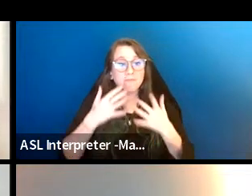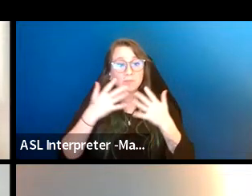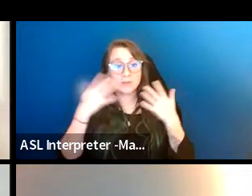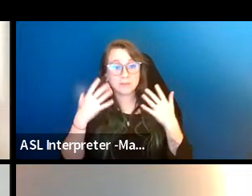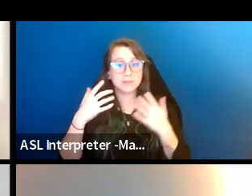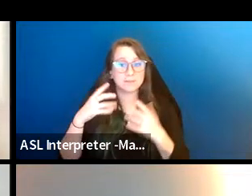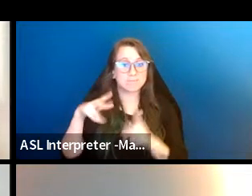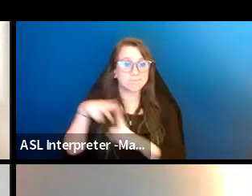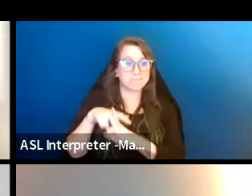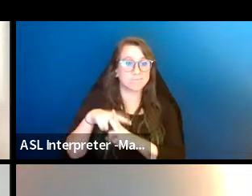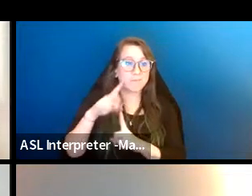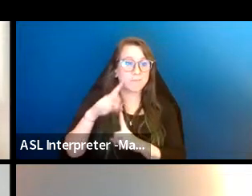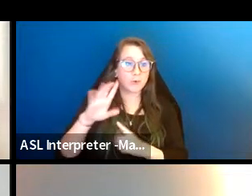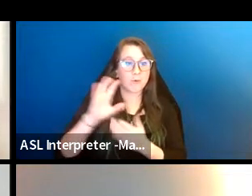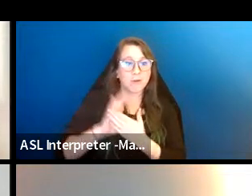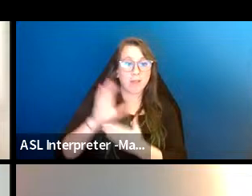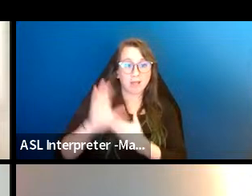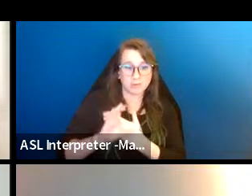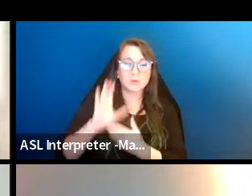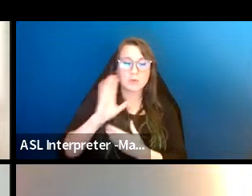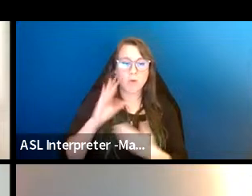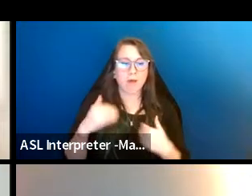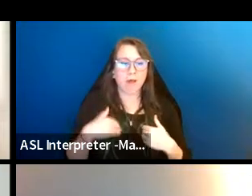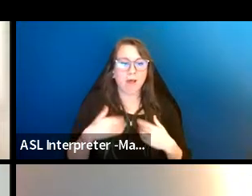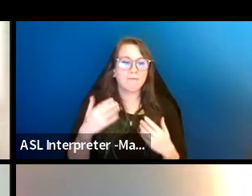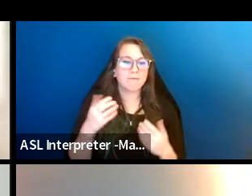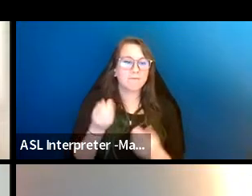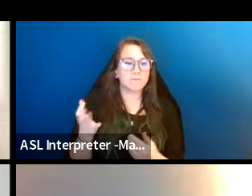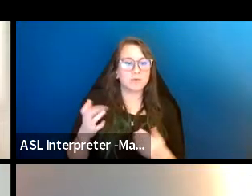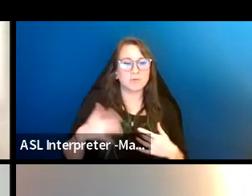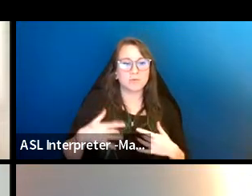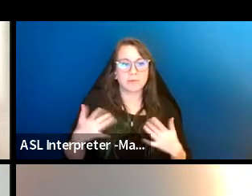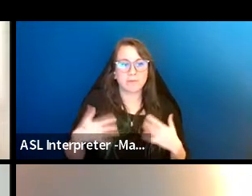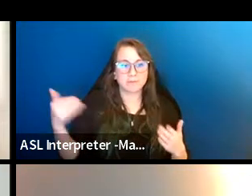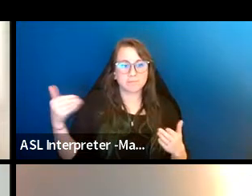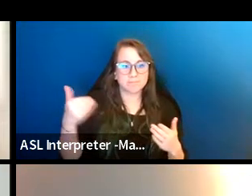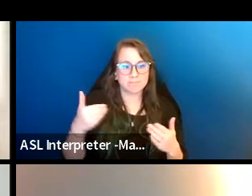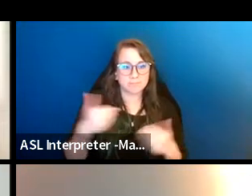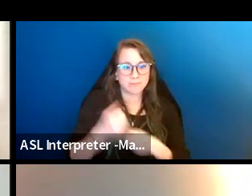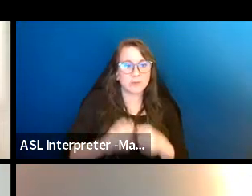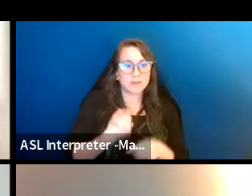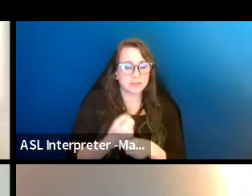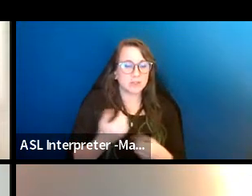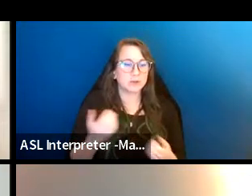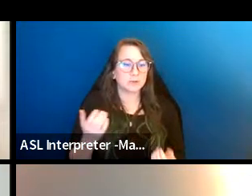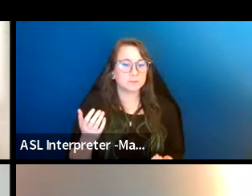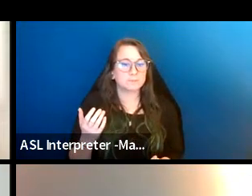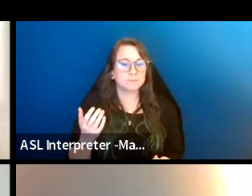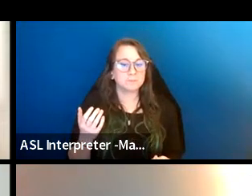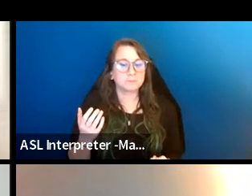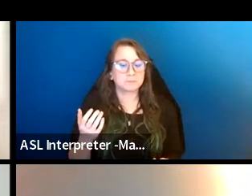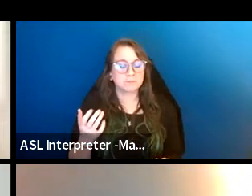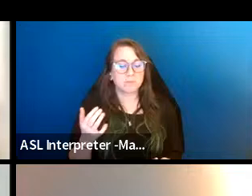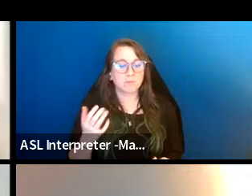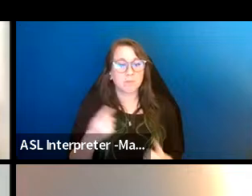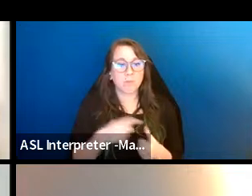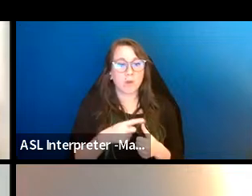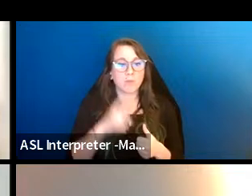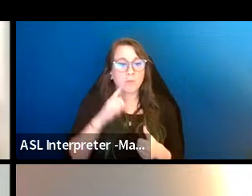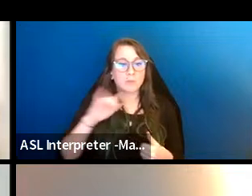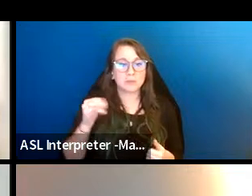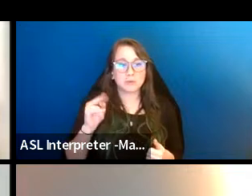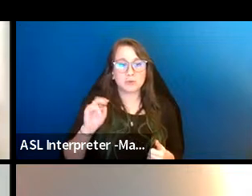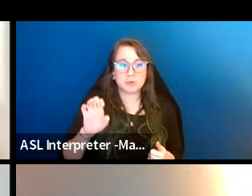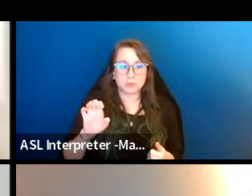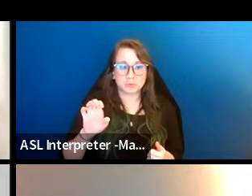calendars, we have a couple events coming up through the year here in our way. One will be June 1st,